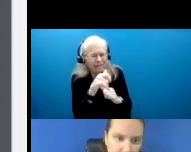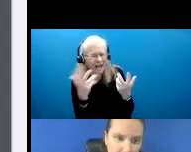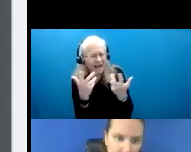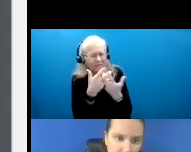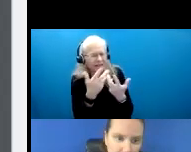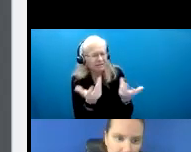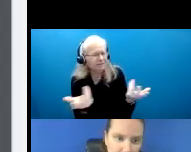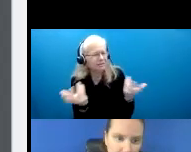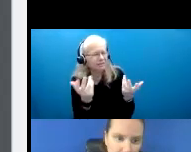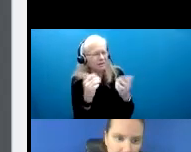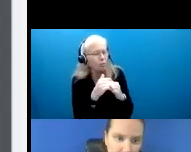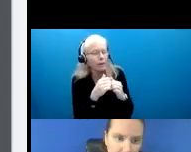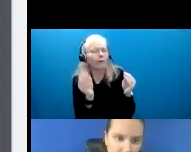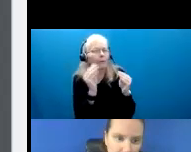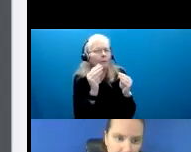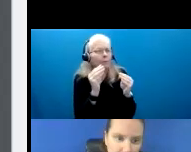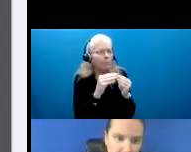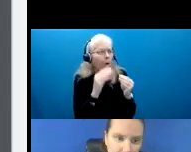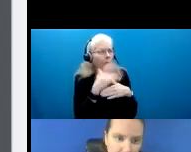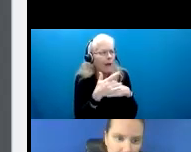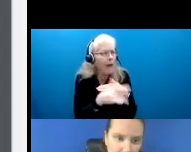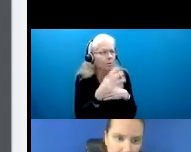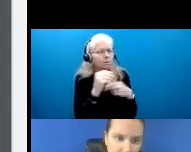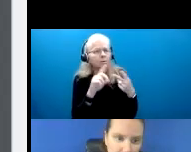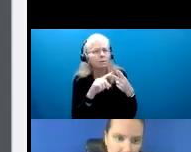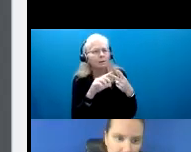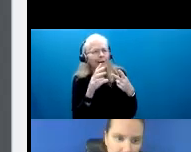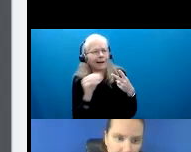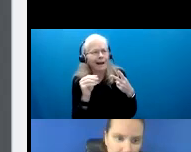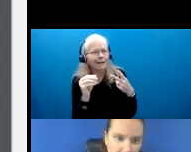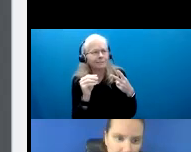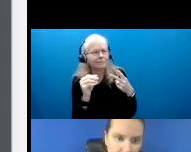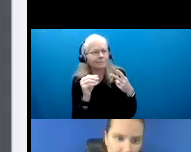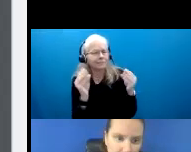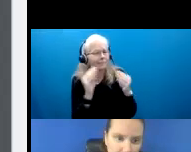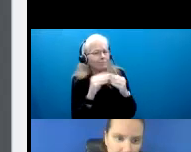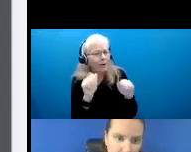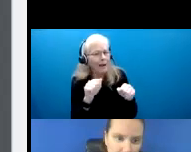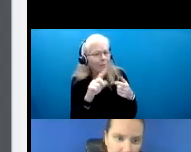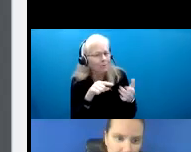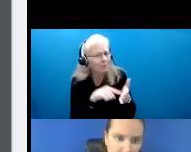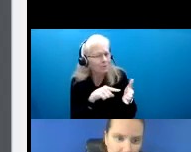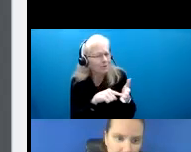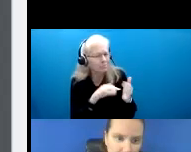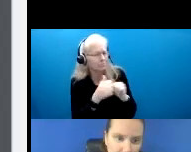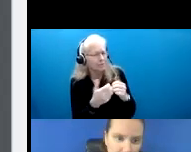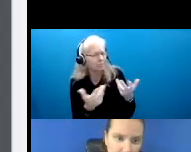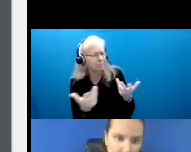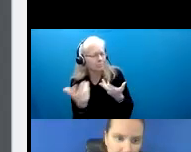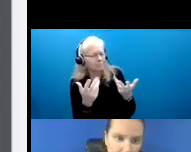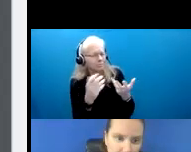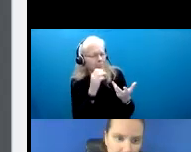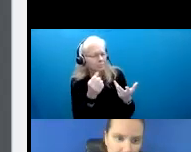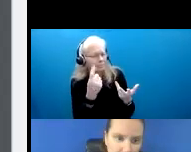here, does that do anything? Does that move the needle in terms of increasing the number of houses on the